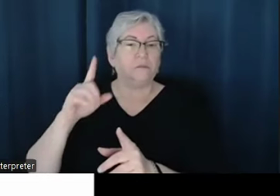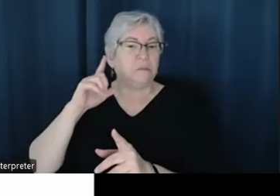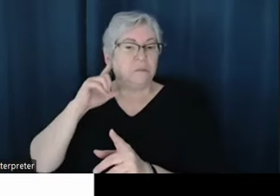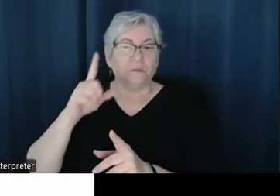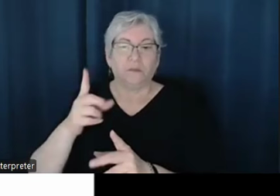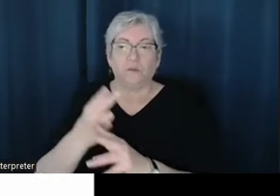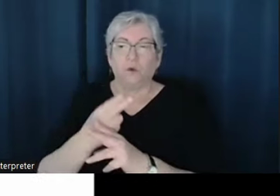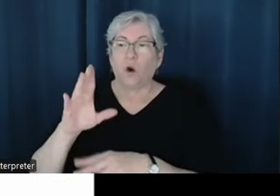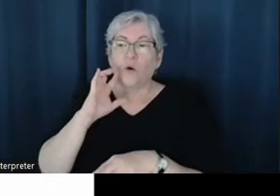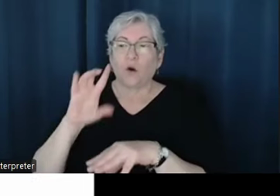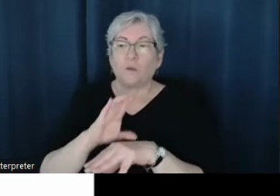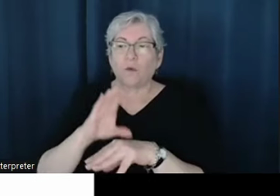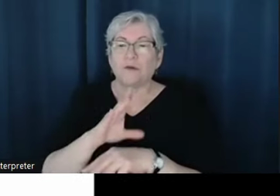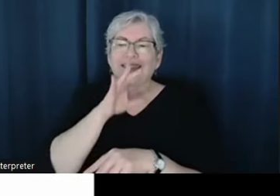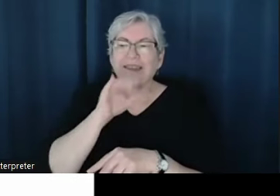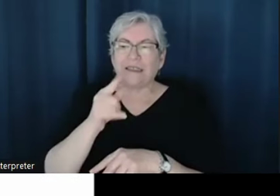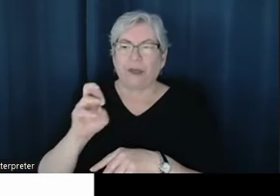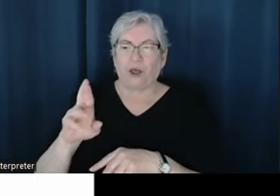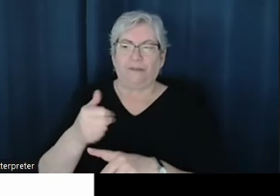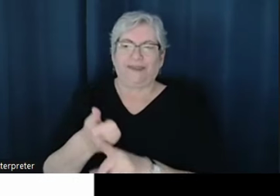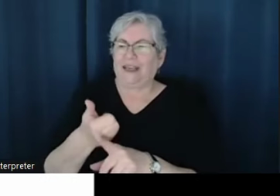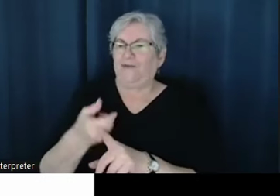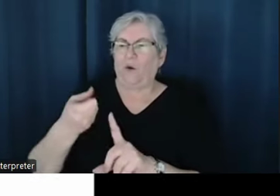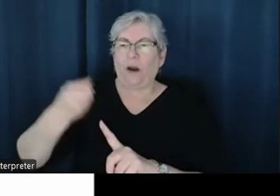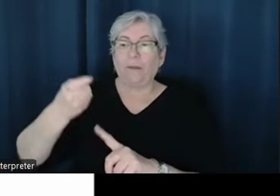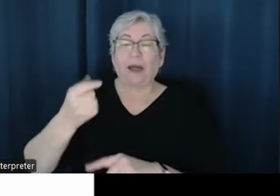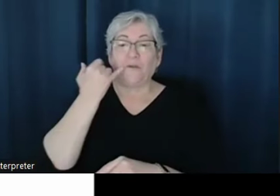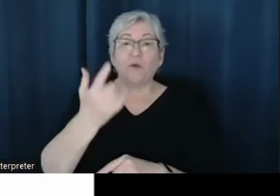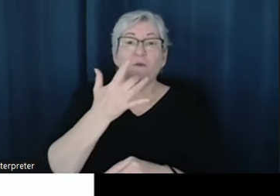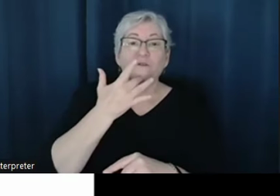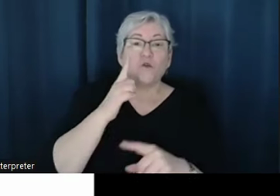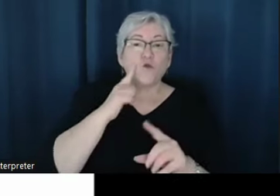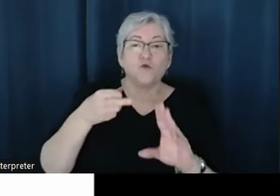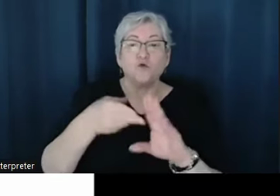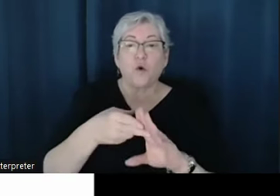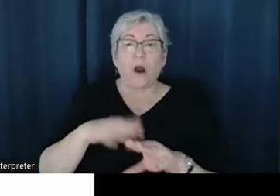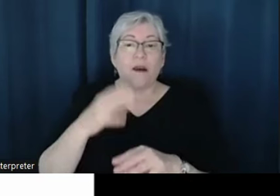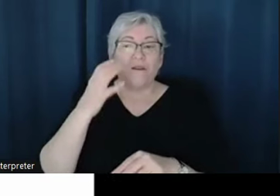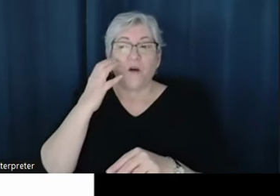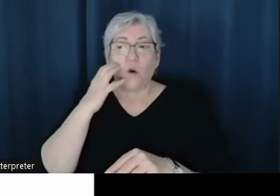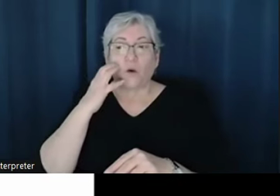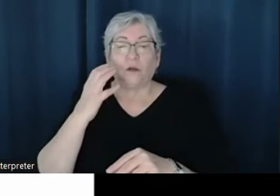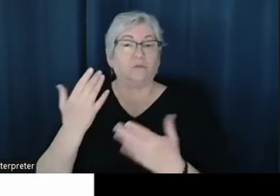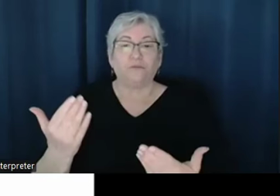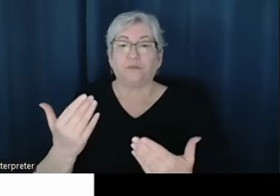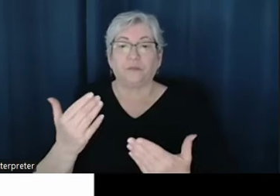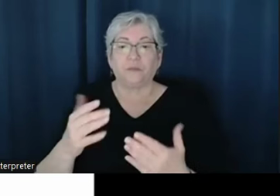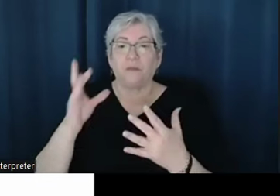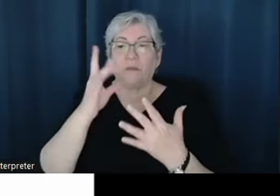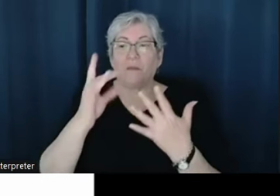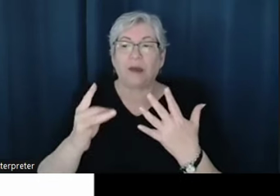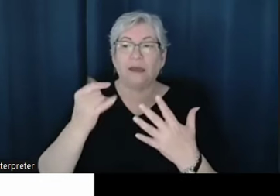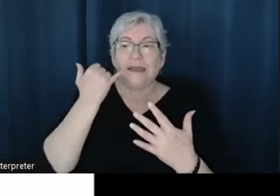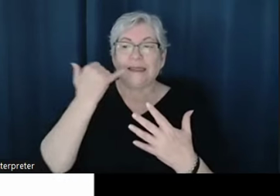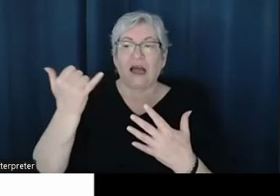your computer speaker system by default. If you prefer to join over the phone, just select